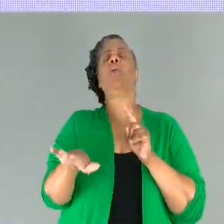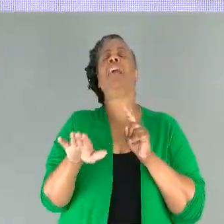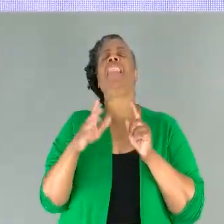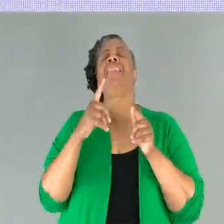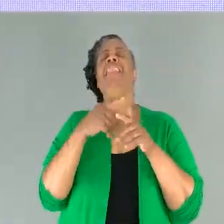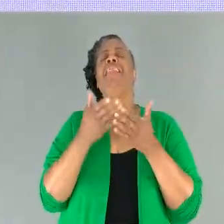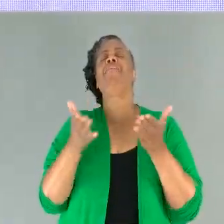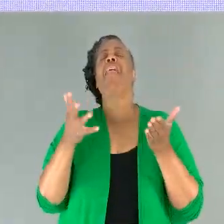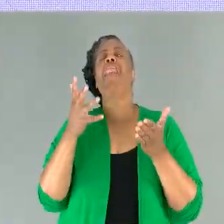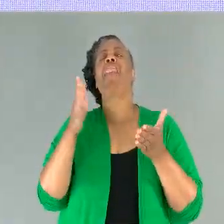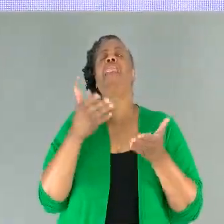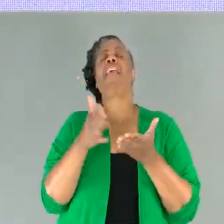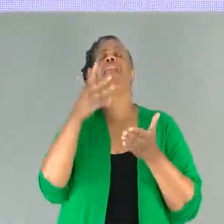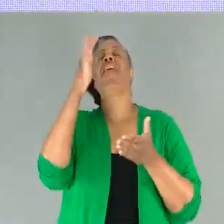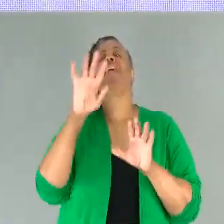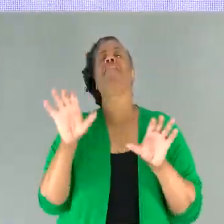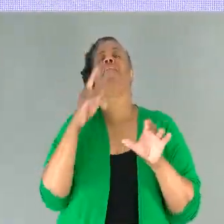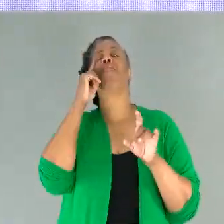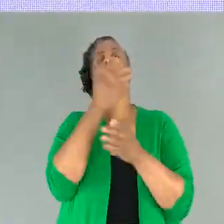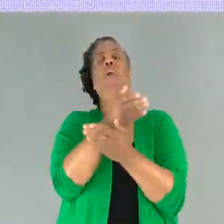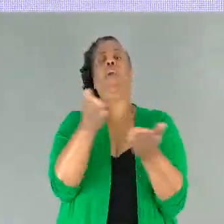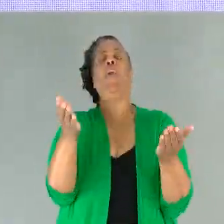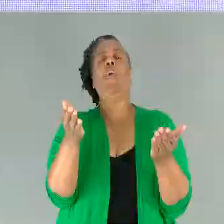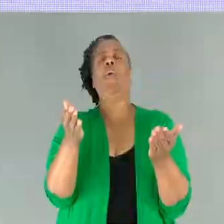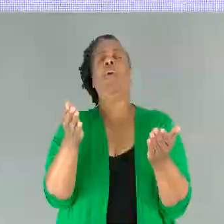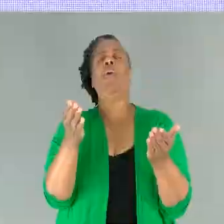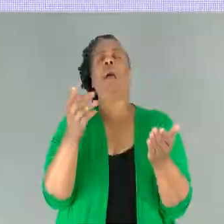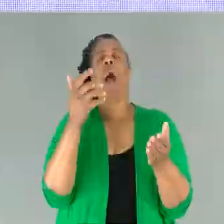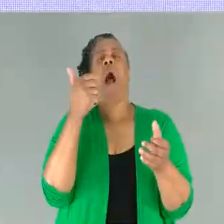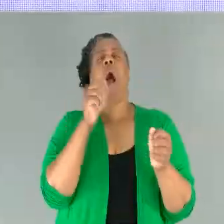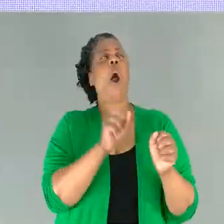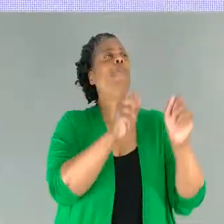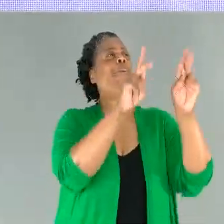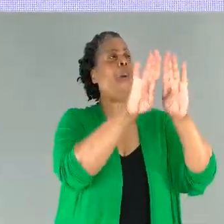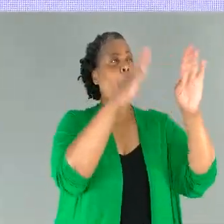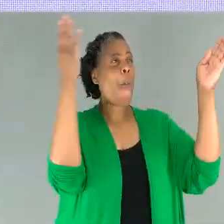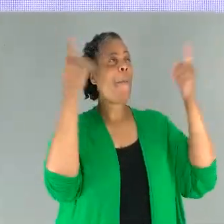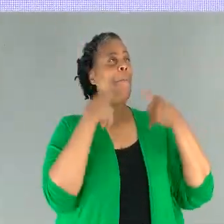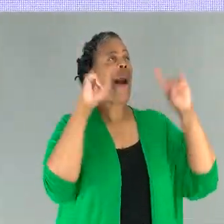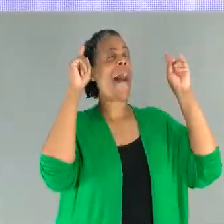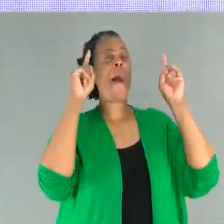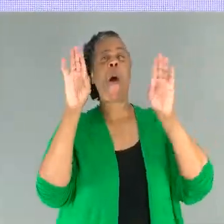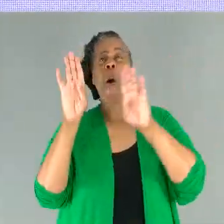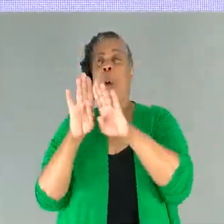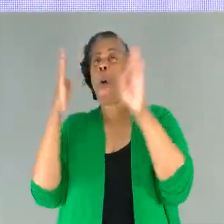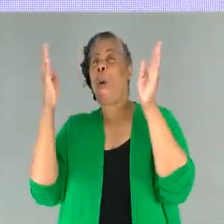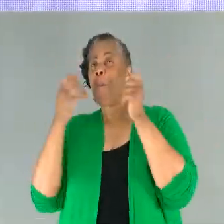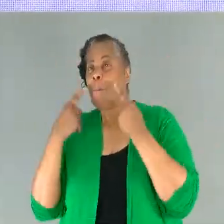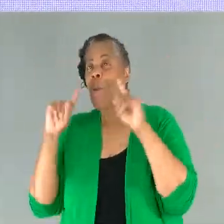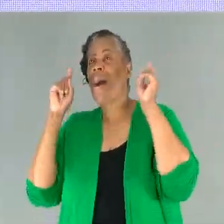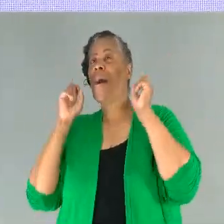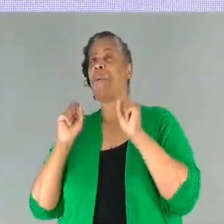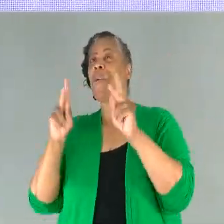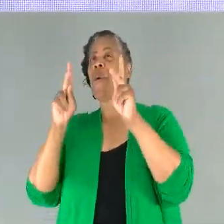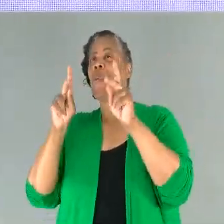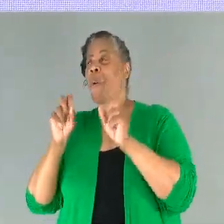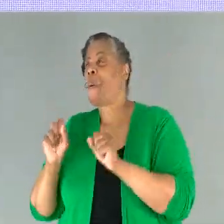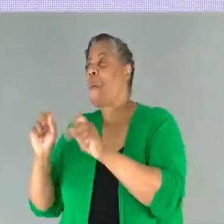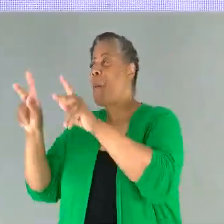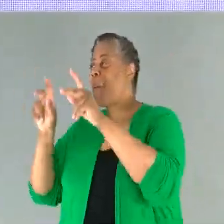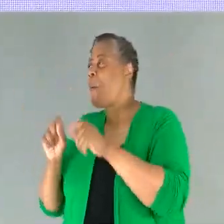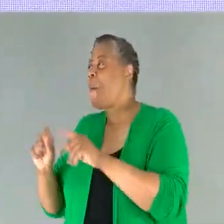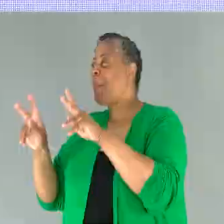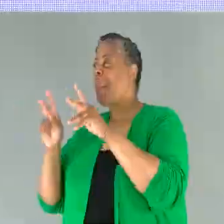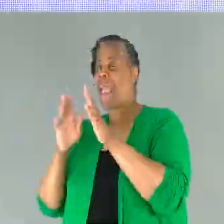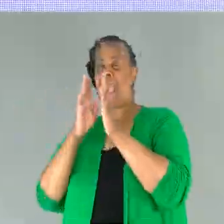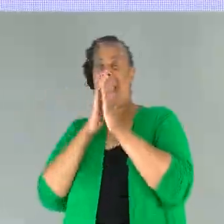that the Lord has done for you, for all the doors that he's opened, all the ways that he's made, all the prayers that